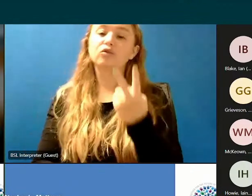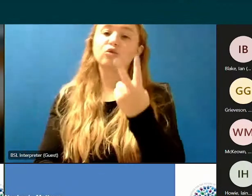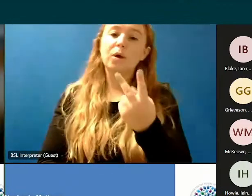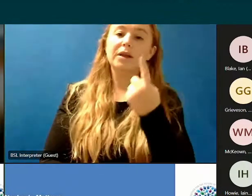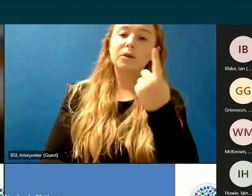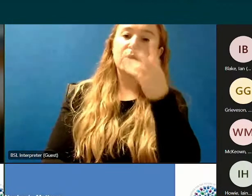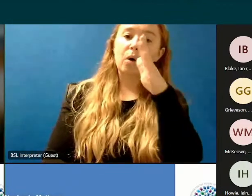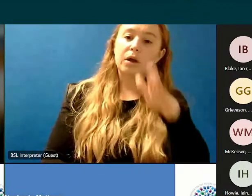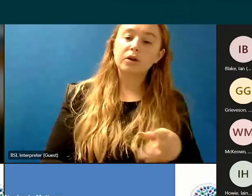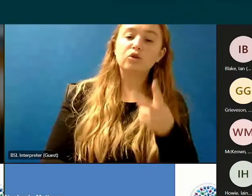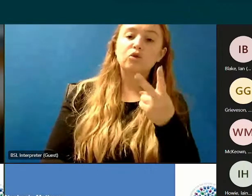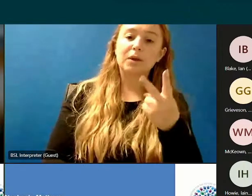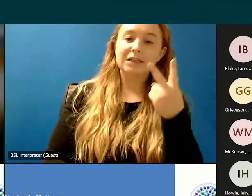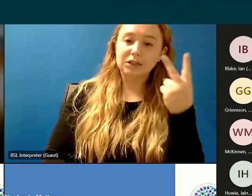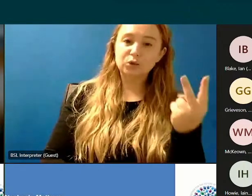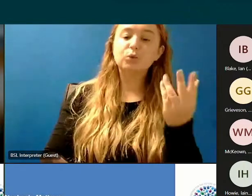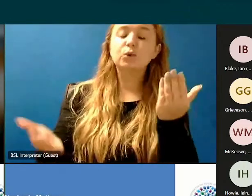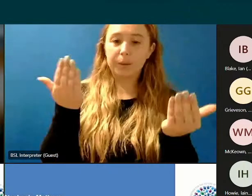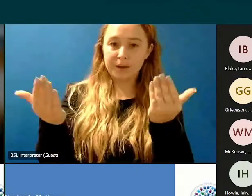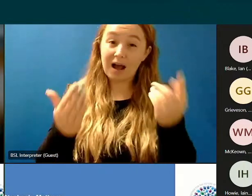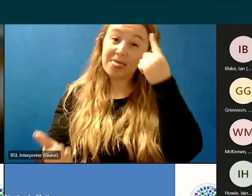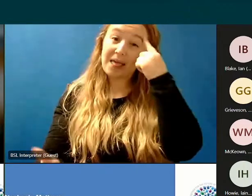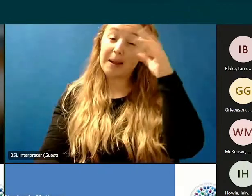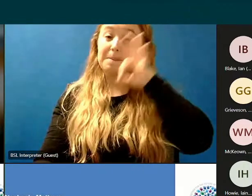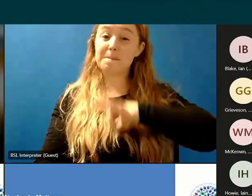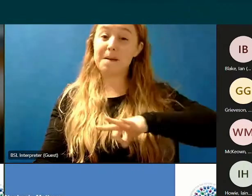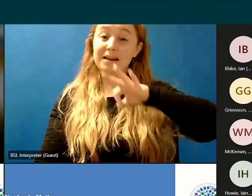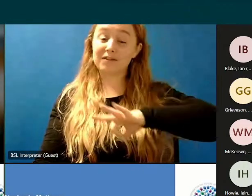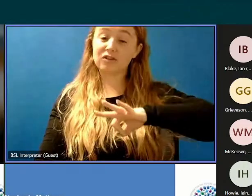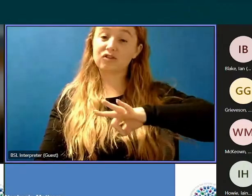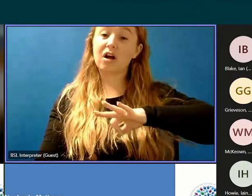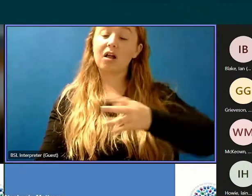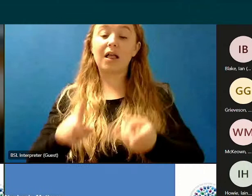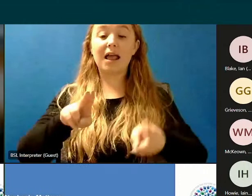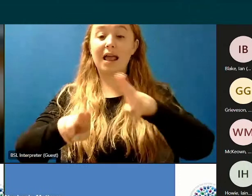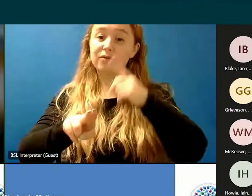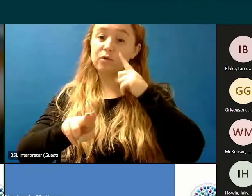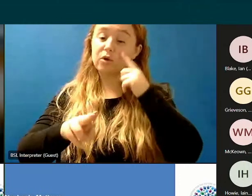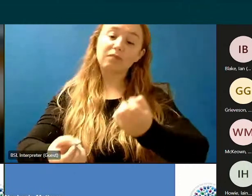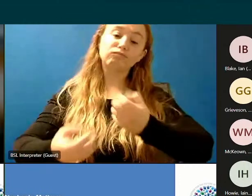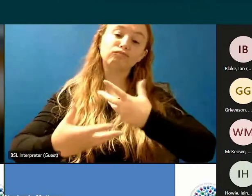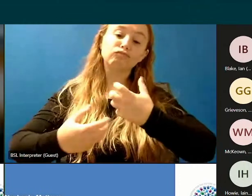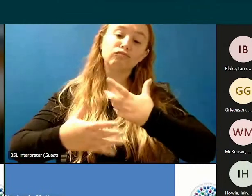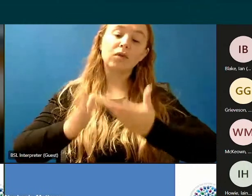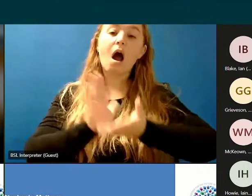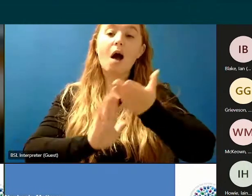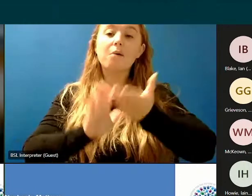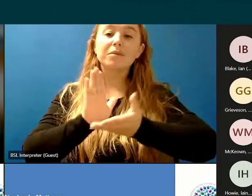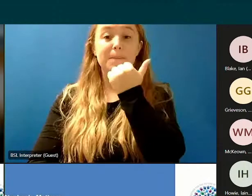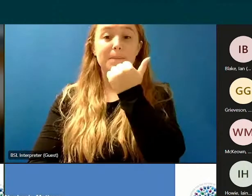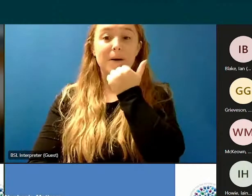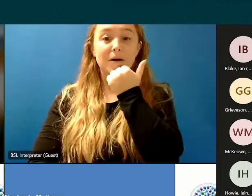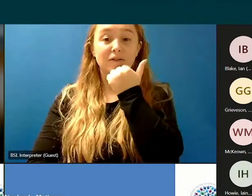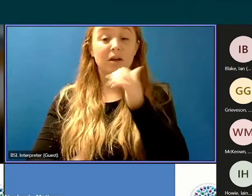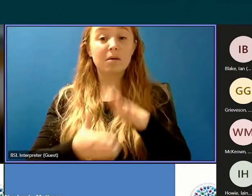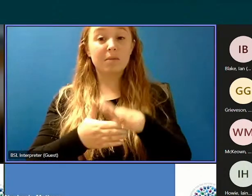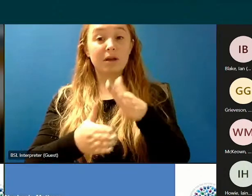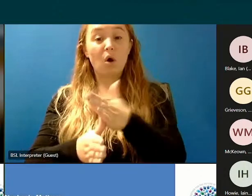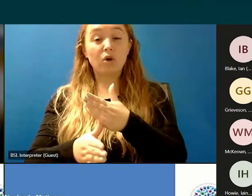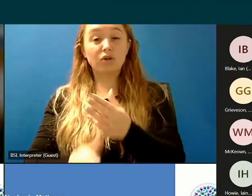it would be beneficial, I think, if we could try and get some sort of updated figure on that, because it was a significant increase